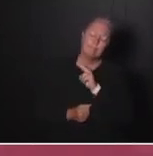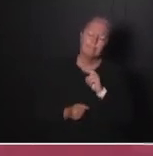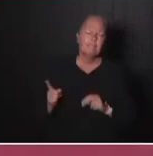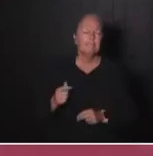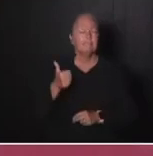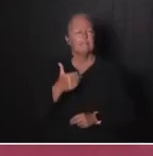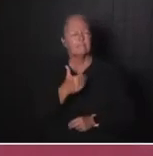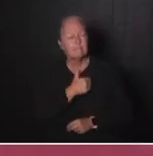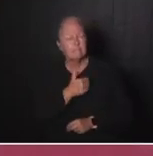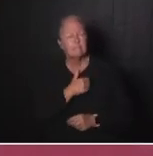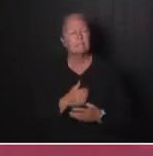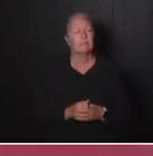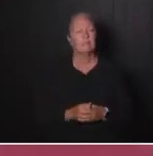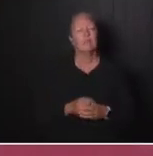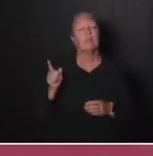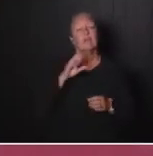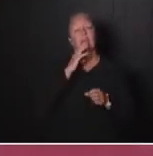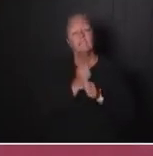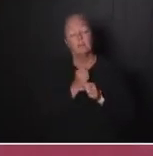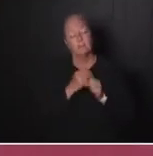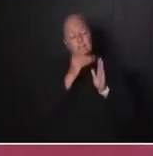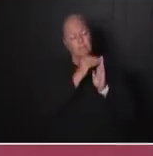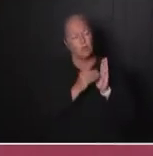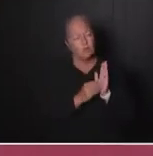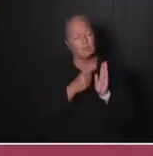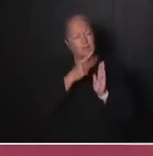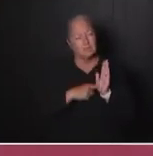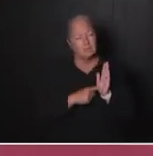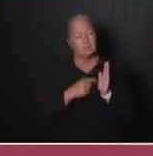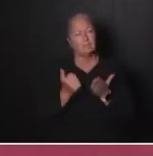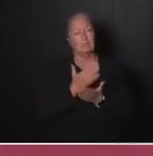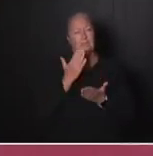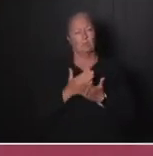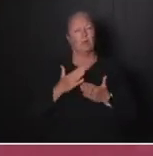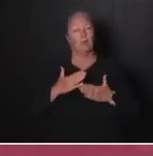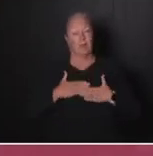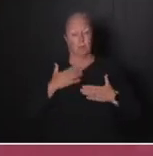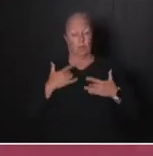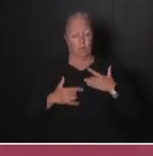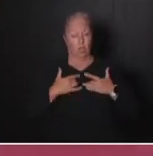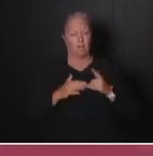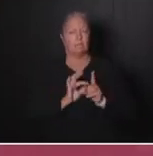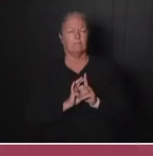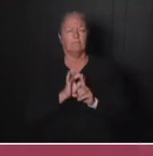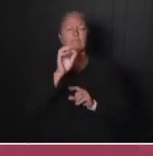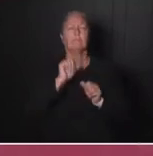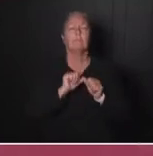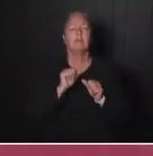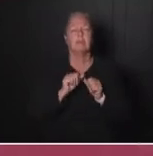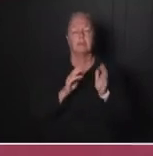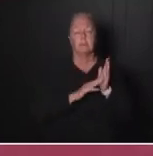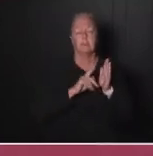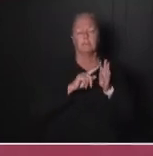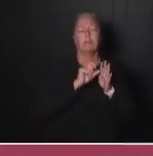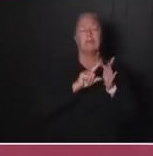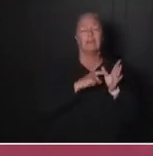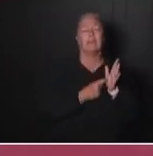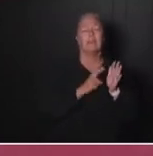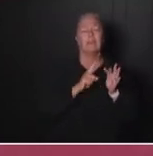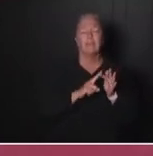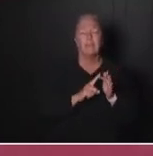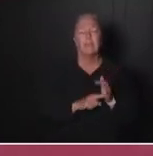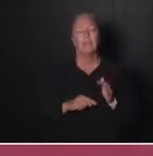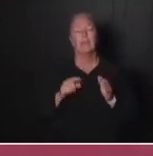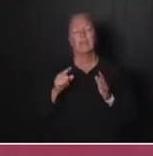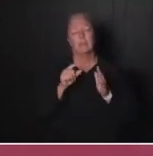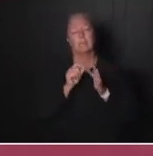that government policies and programs did to make our lives better. Medicare, public housing,